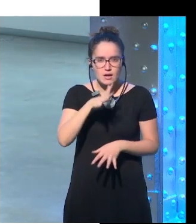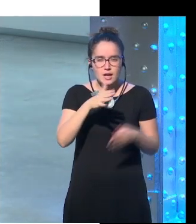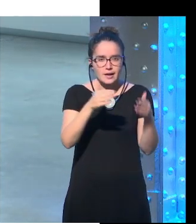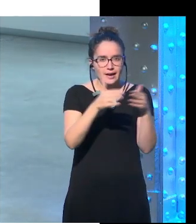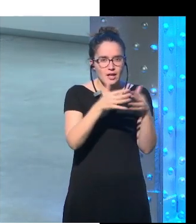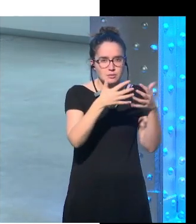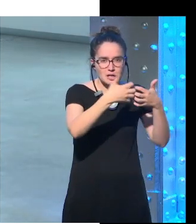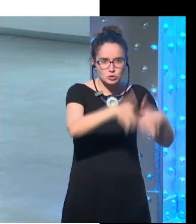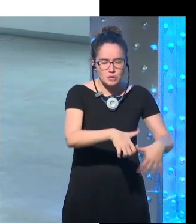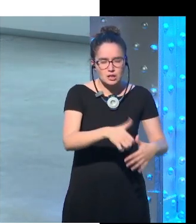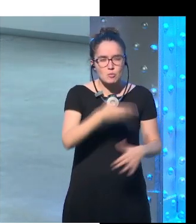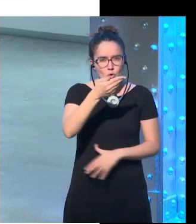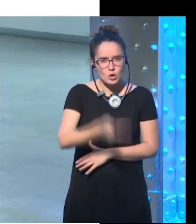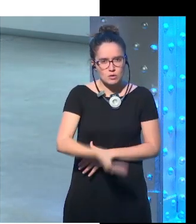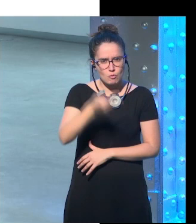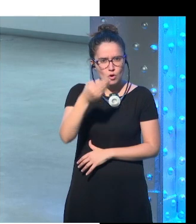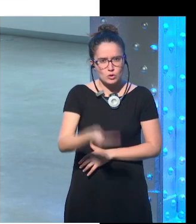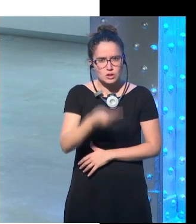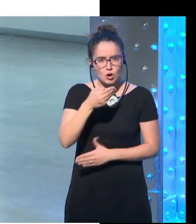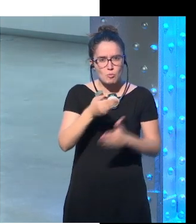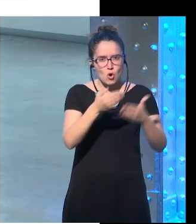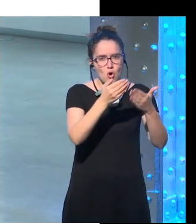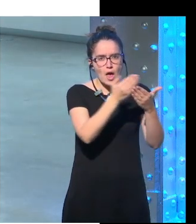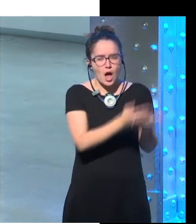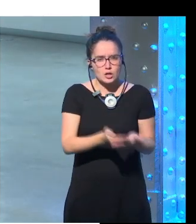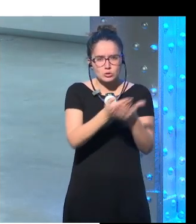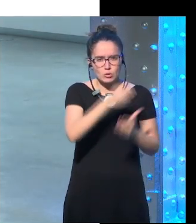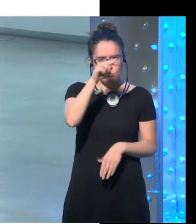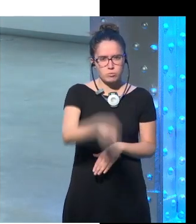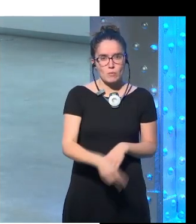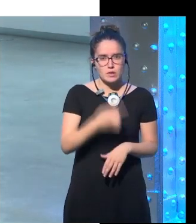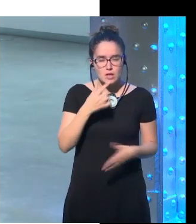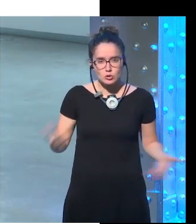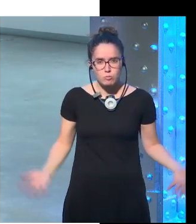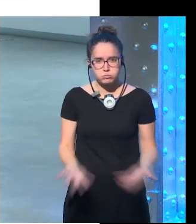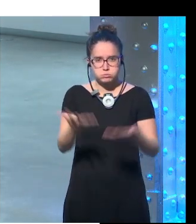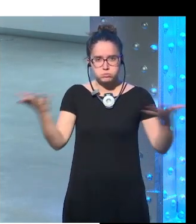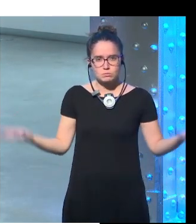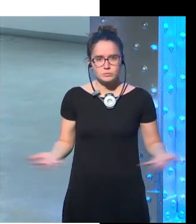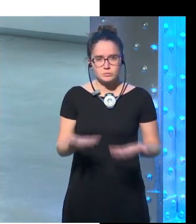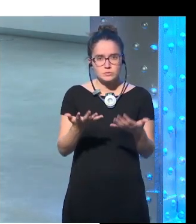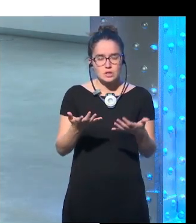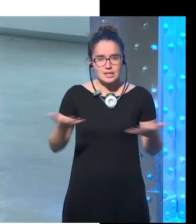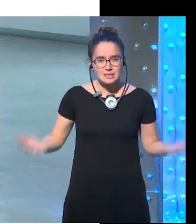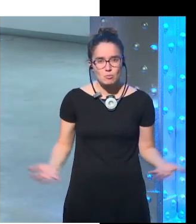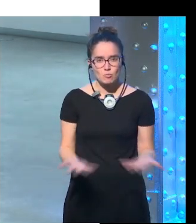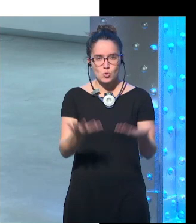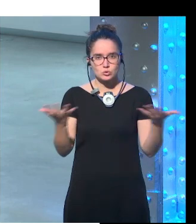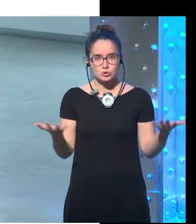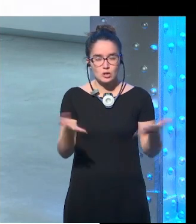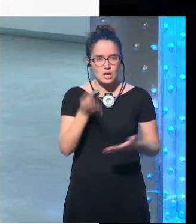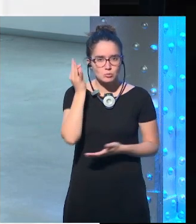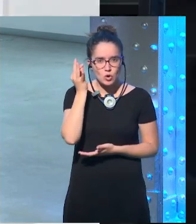shown, was actually a prime driver in allowing many women to move into the workforce and take in